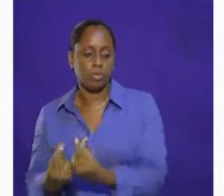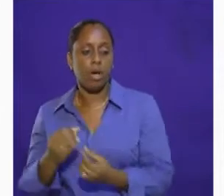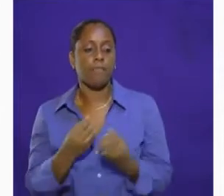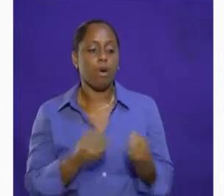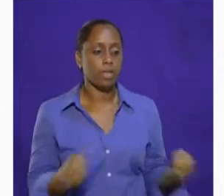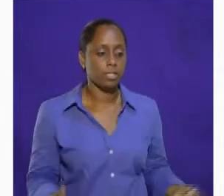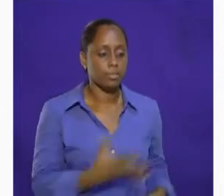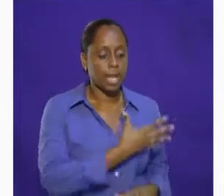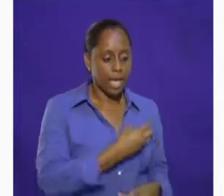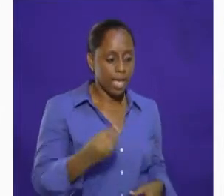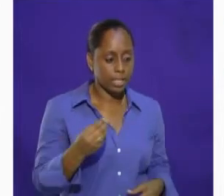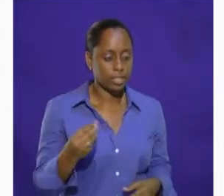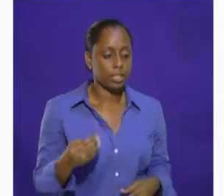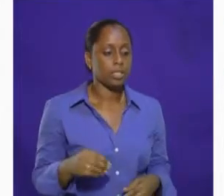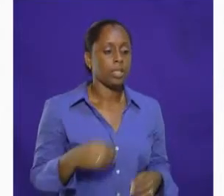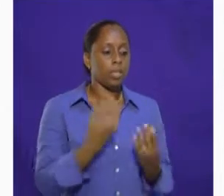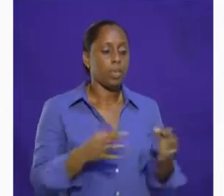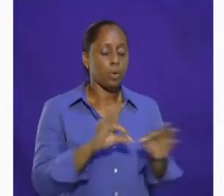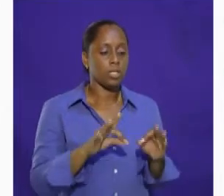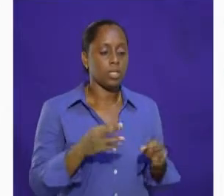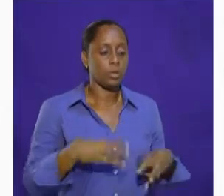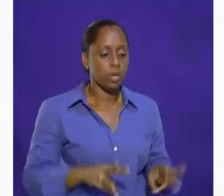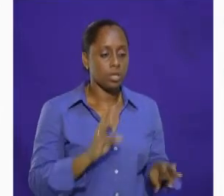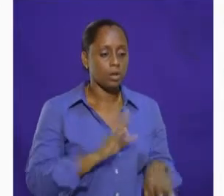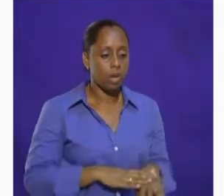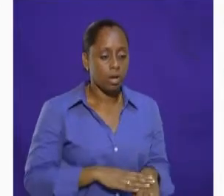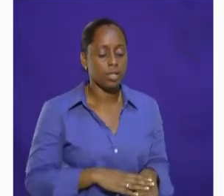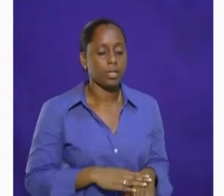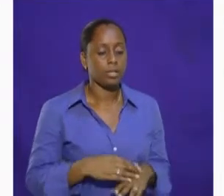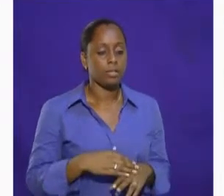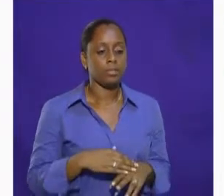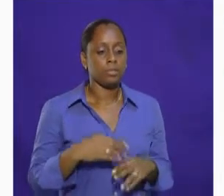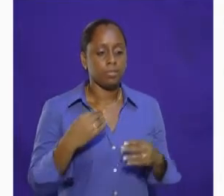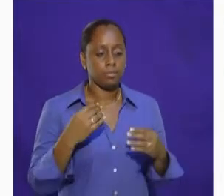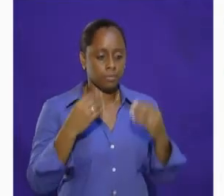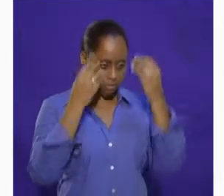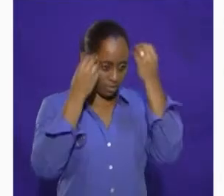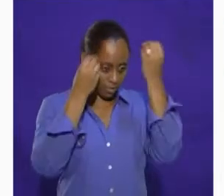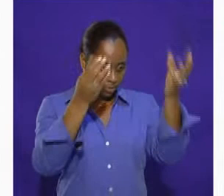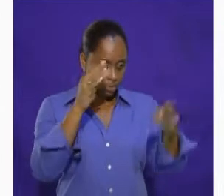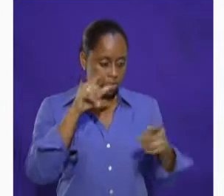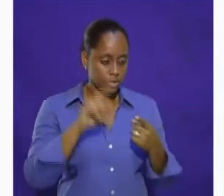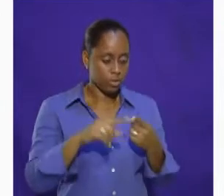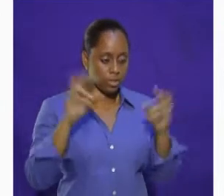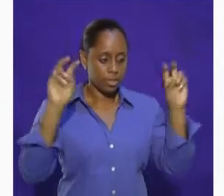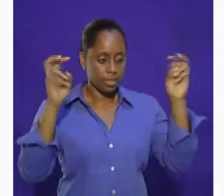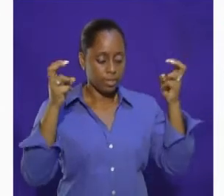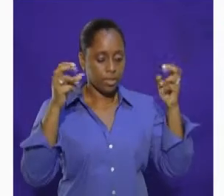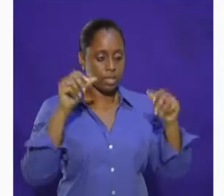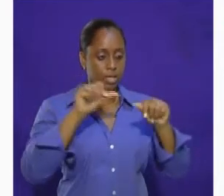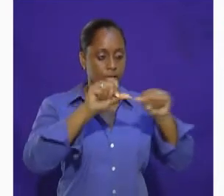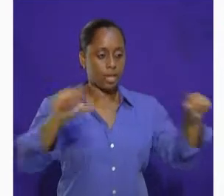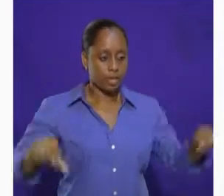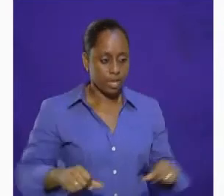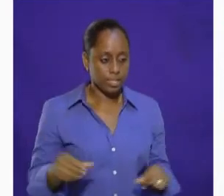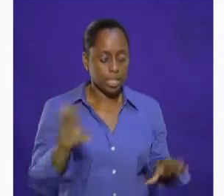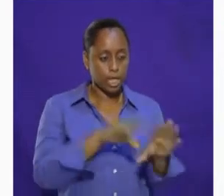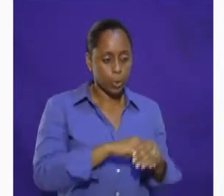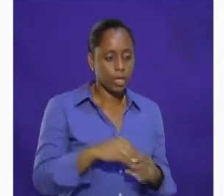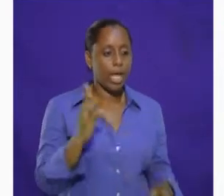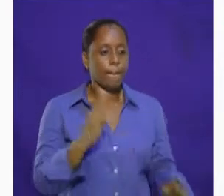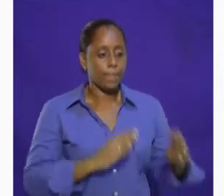taxonomy, and principles and guidelines on issues relevant to all thematic areas,